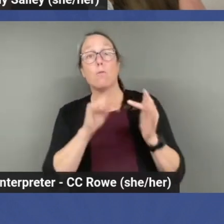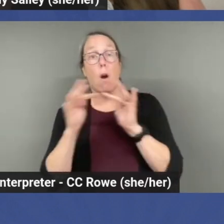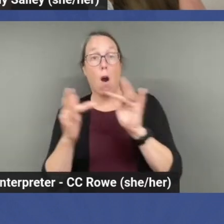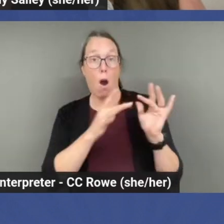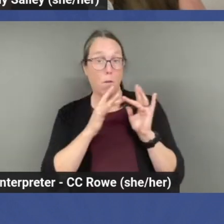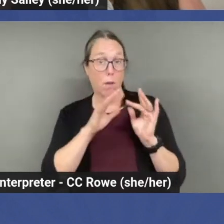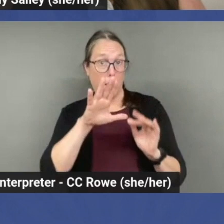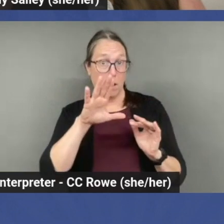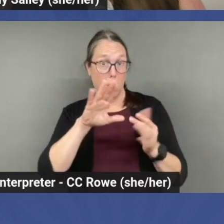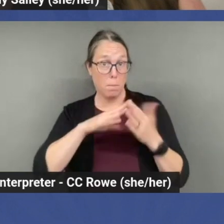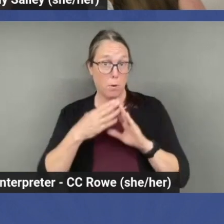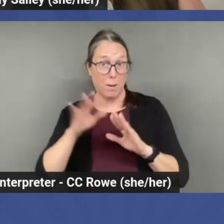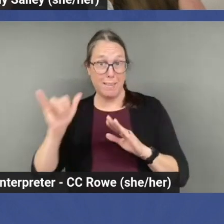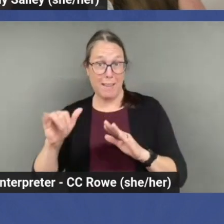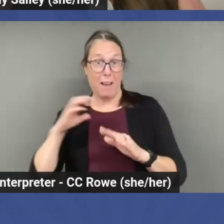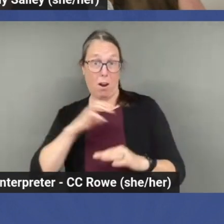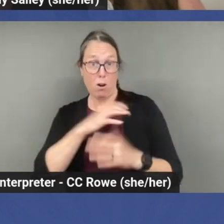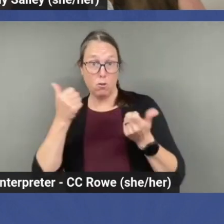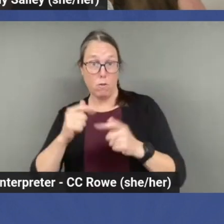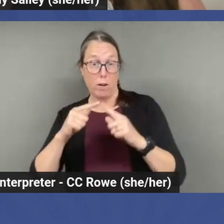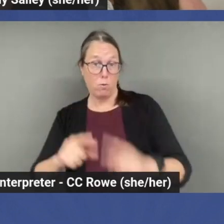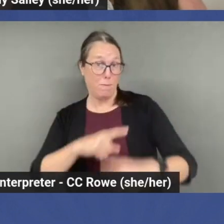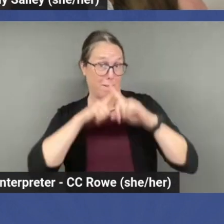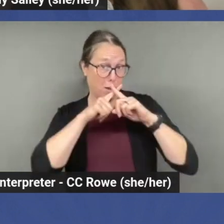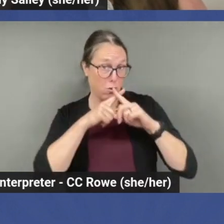fighting back in a big way.